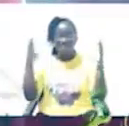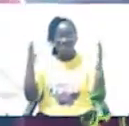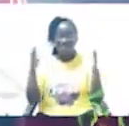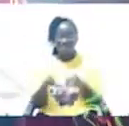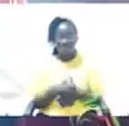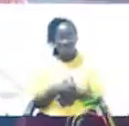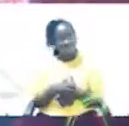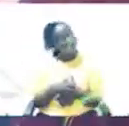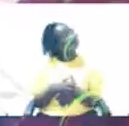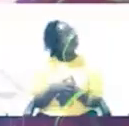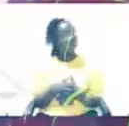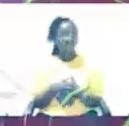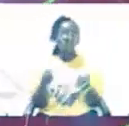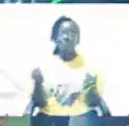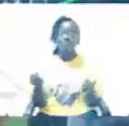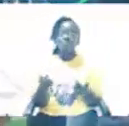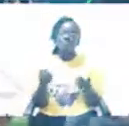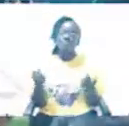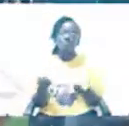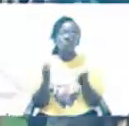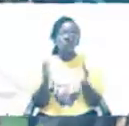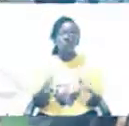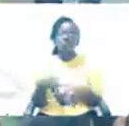I'm a frafa ye ni chafa.